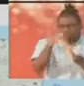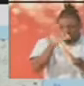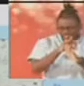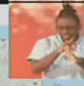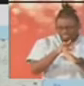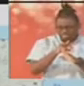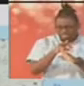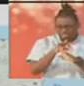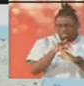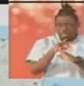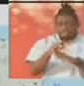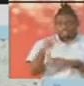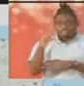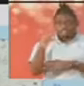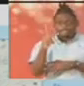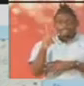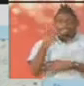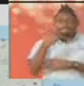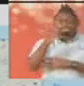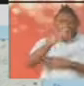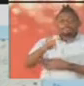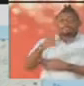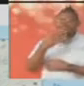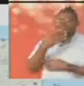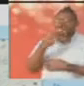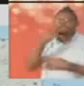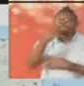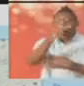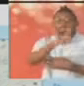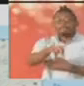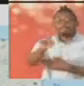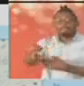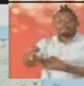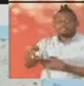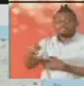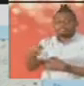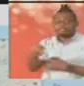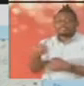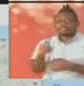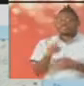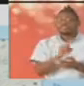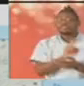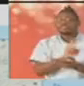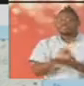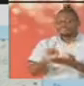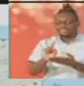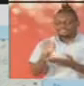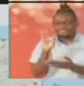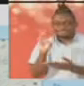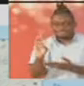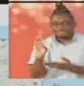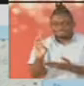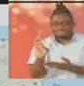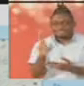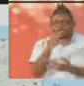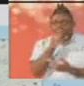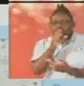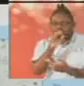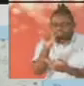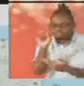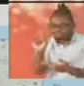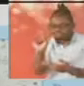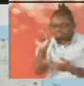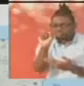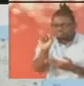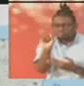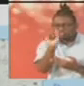purple dots and the purple bars in the chart, and Epi Week 6 being represented by the yellowish-orange dots and the yellowish-orange